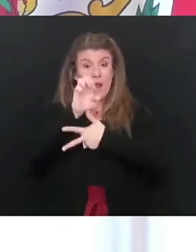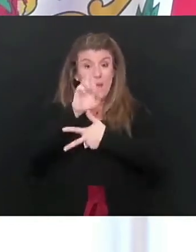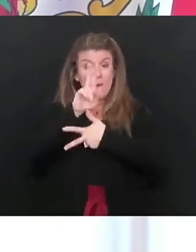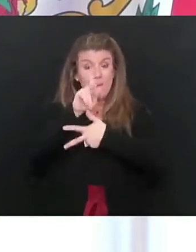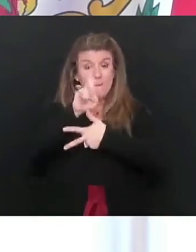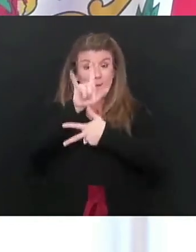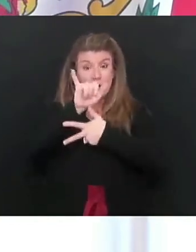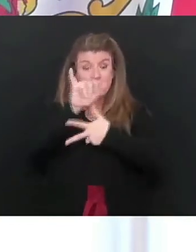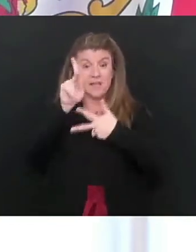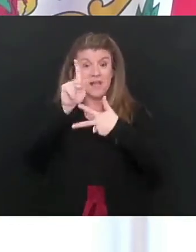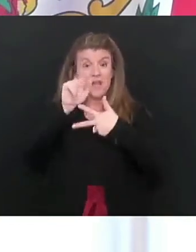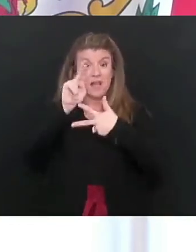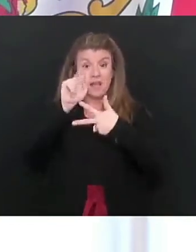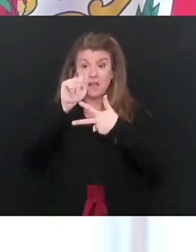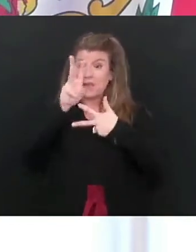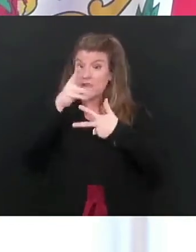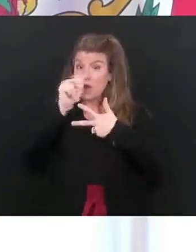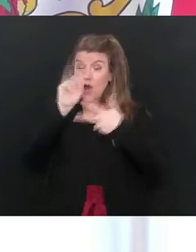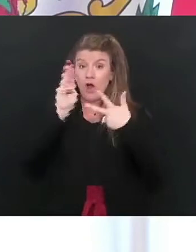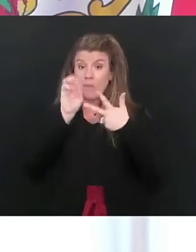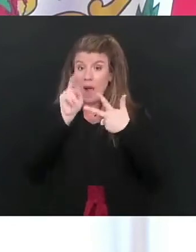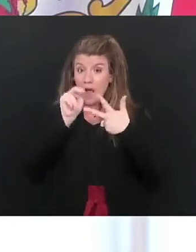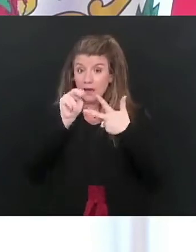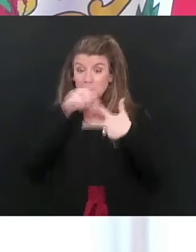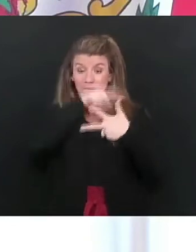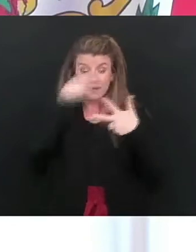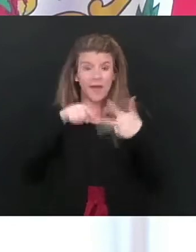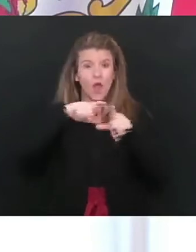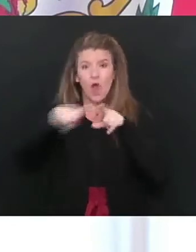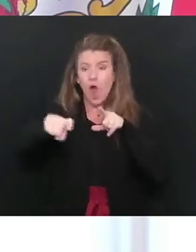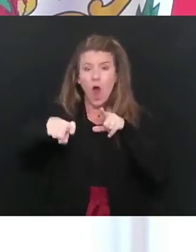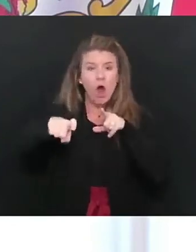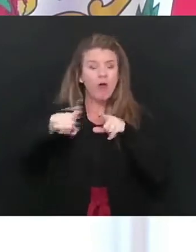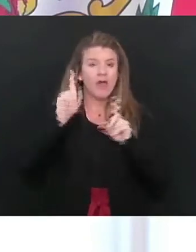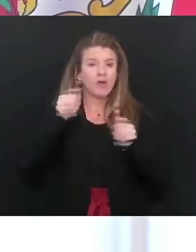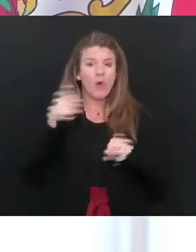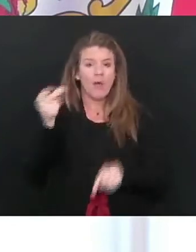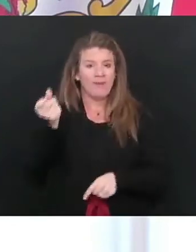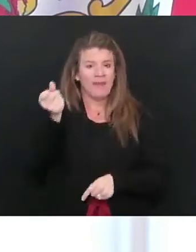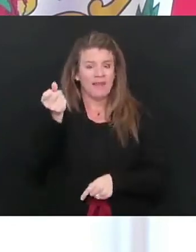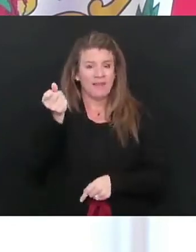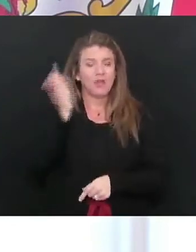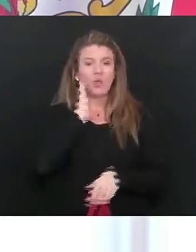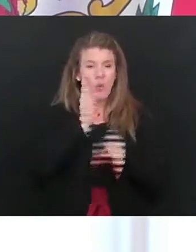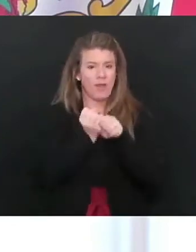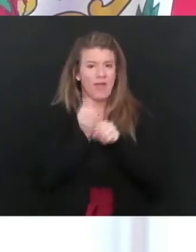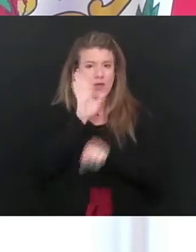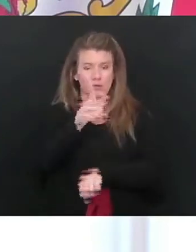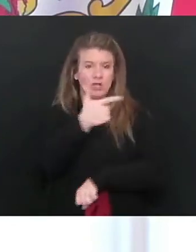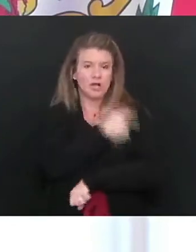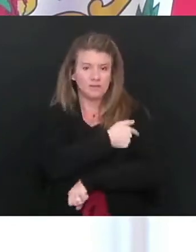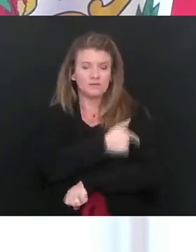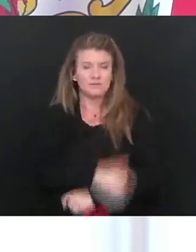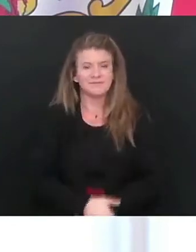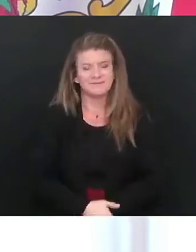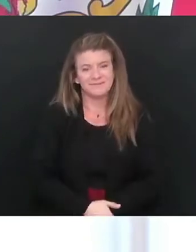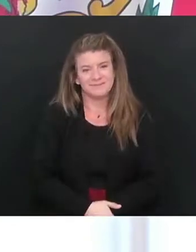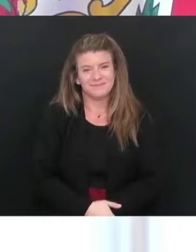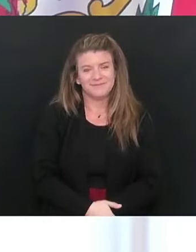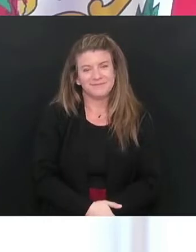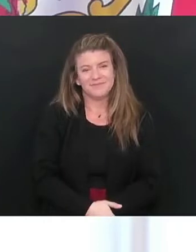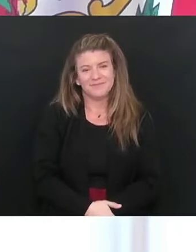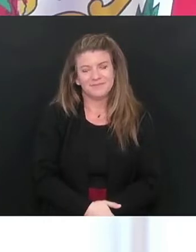or Monongahela counties, just call us. Just call us in some way, somehow. Immediately, we will get you in and get your